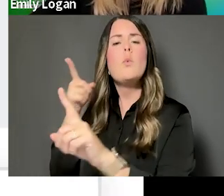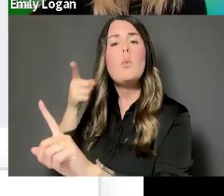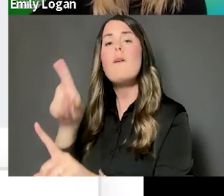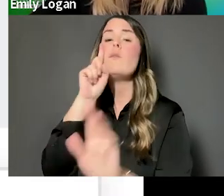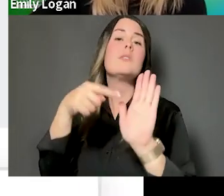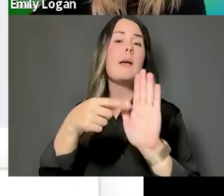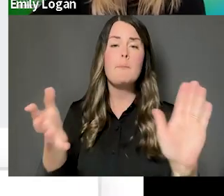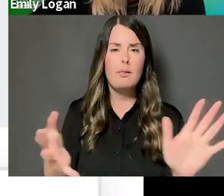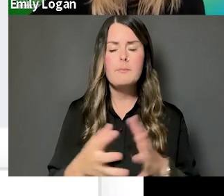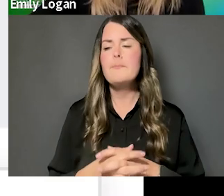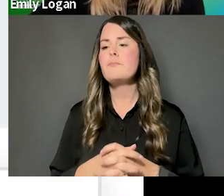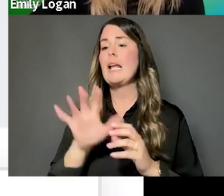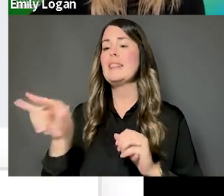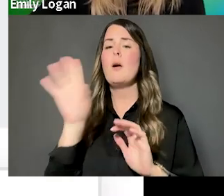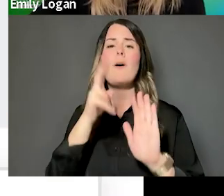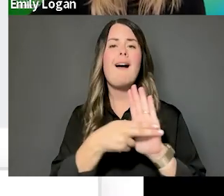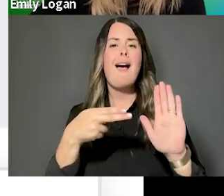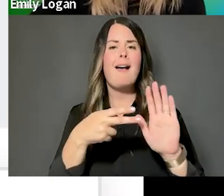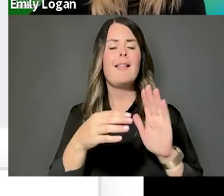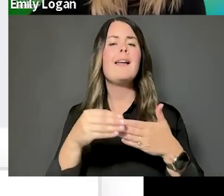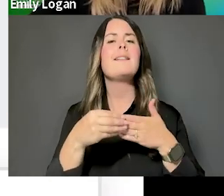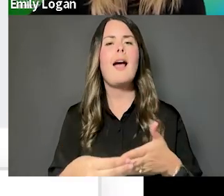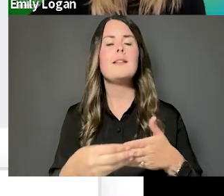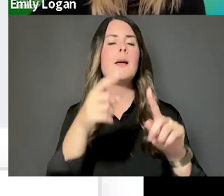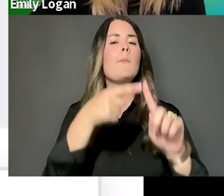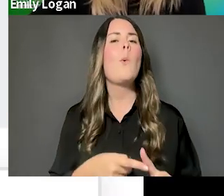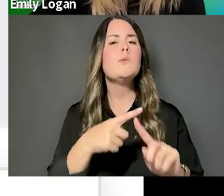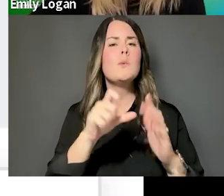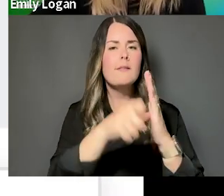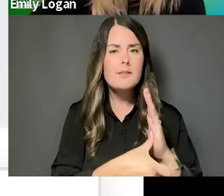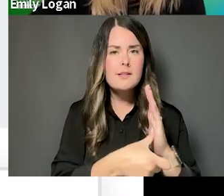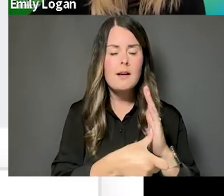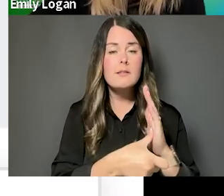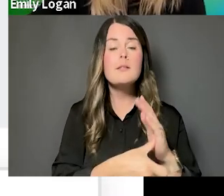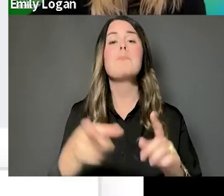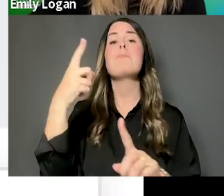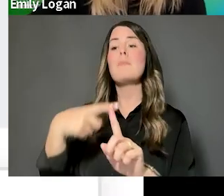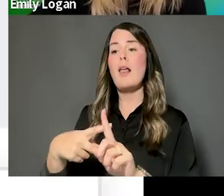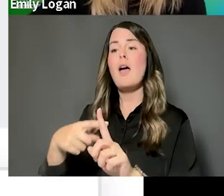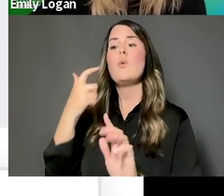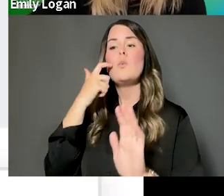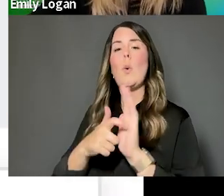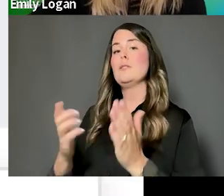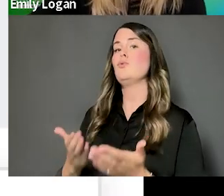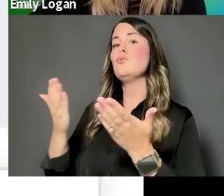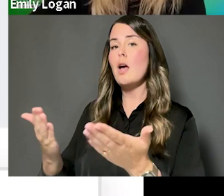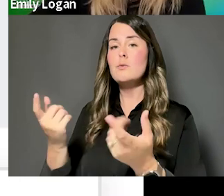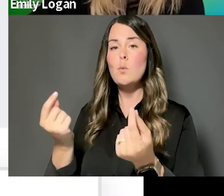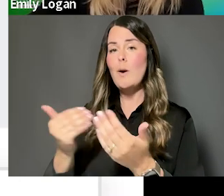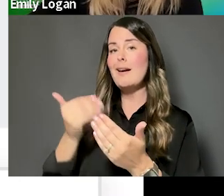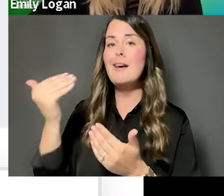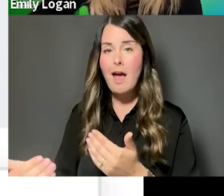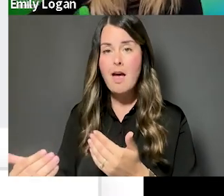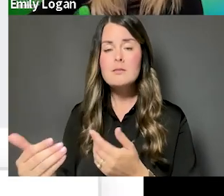section goal. For example, this one highlights guidance called Points to Emphasize. Along with this, you'll see a suggestion